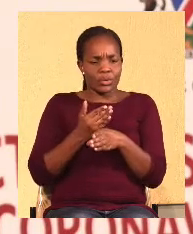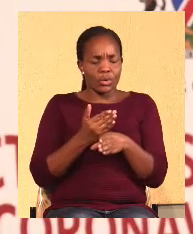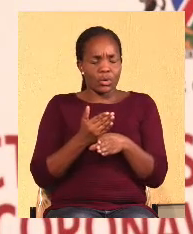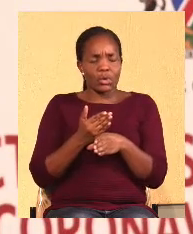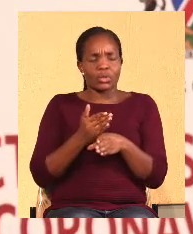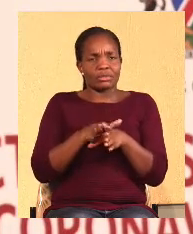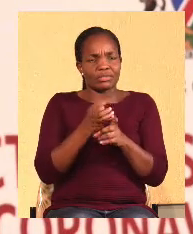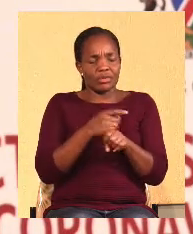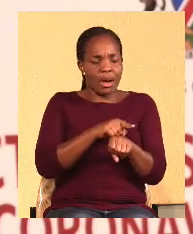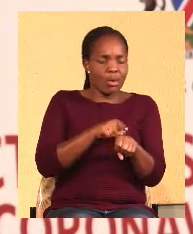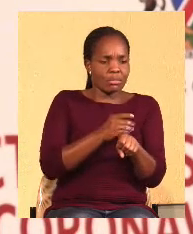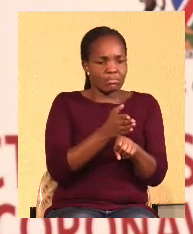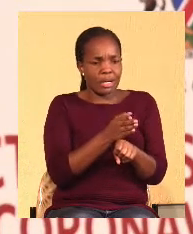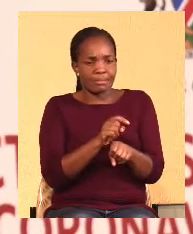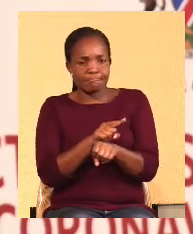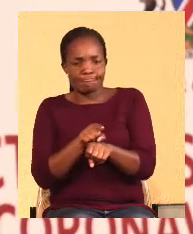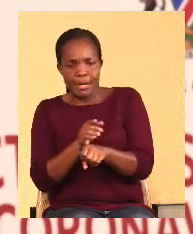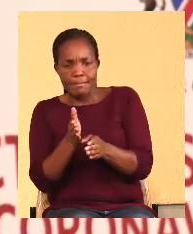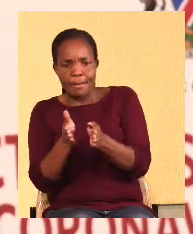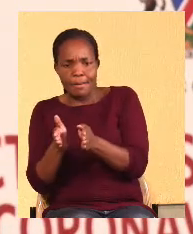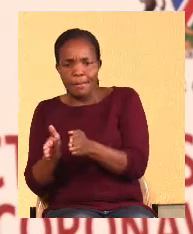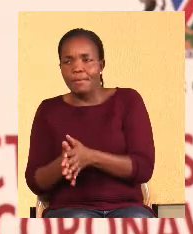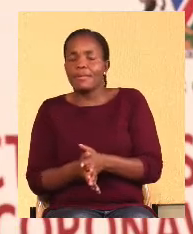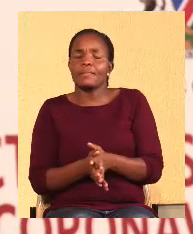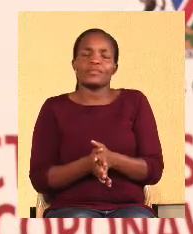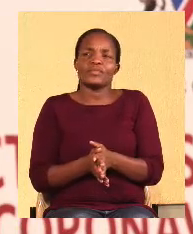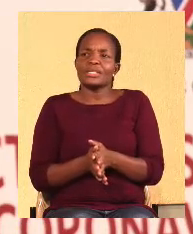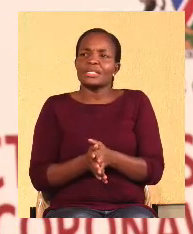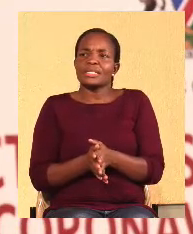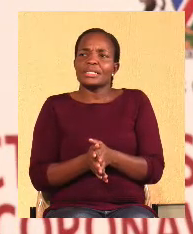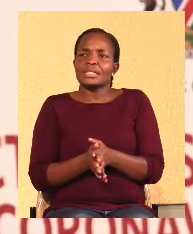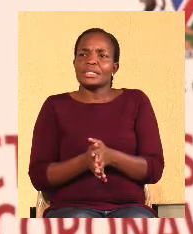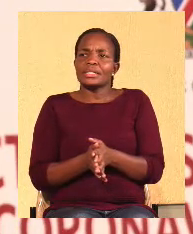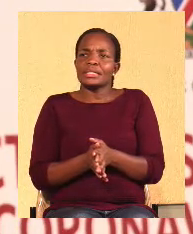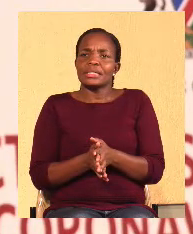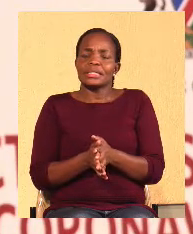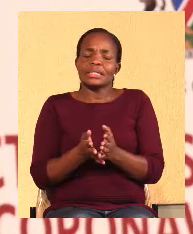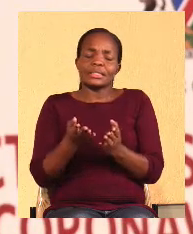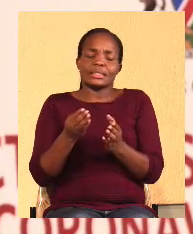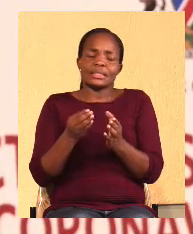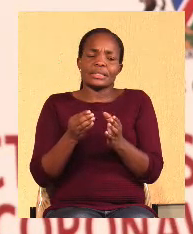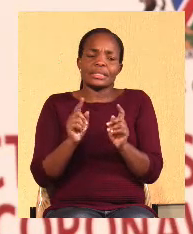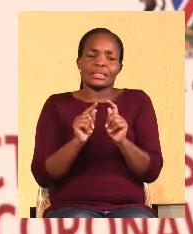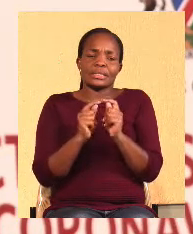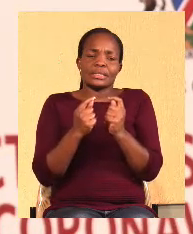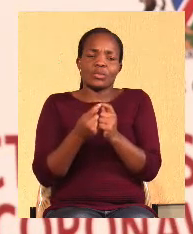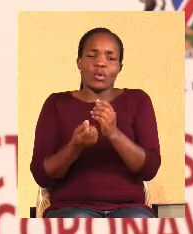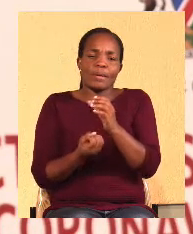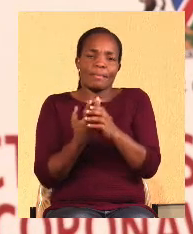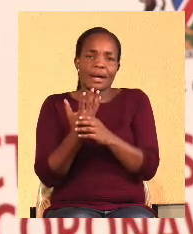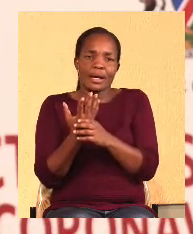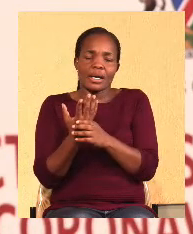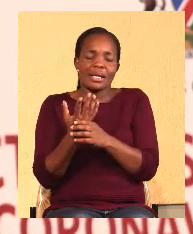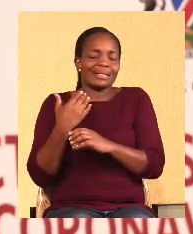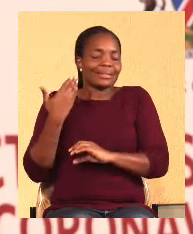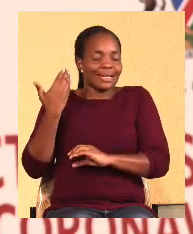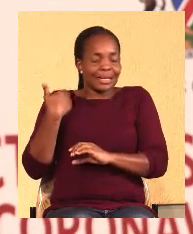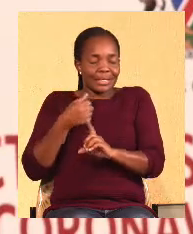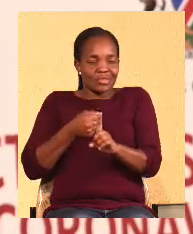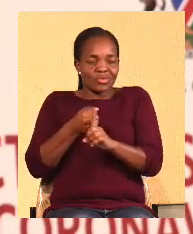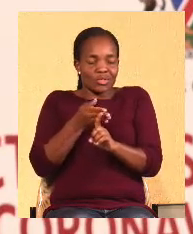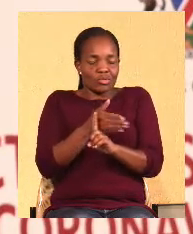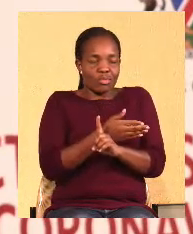and it's just a component of put in place to assist the fight against hepatitis E and